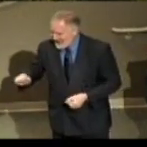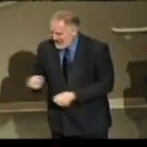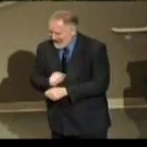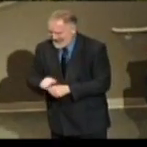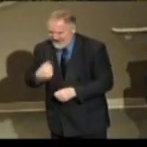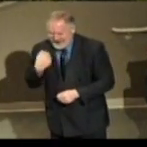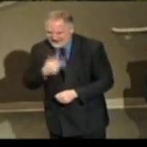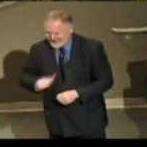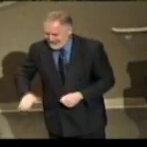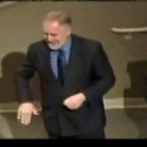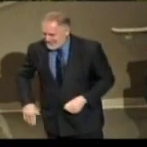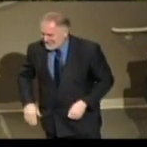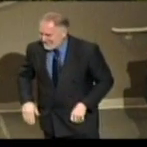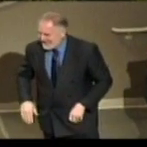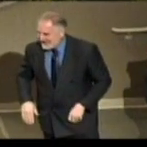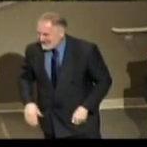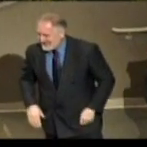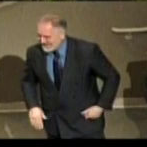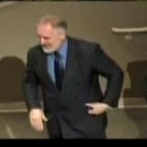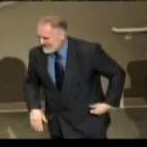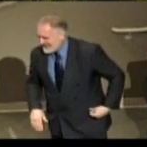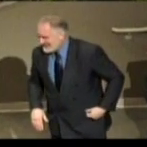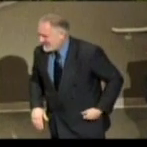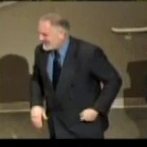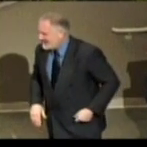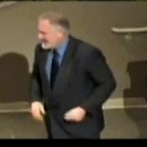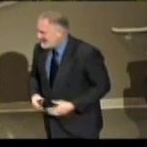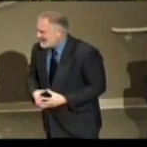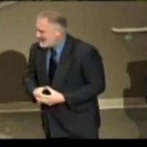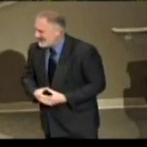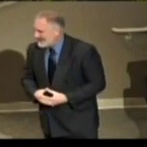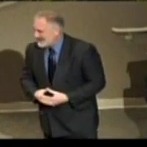Amen. Don't you look at me like that.